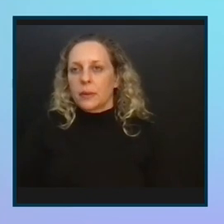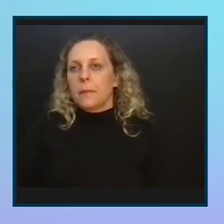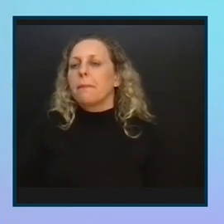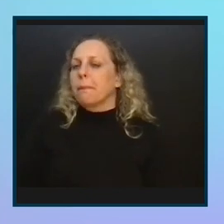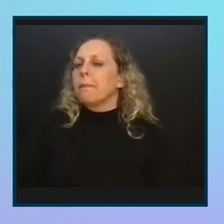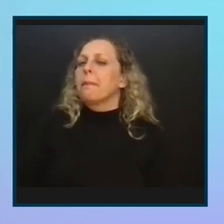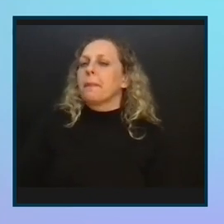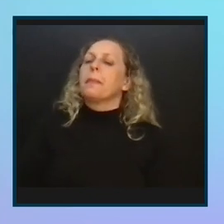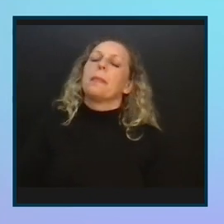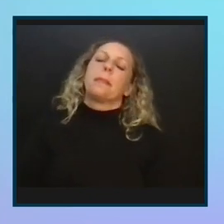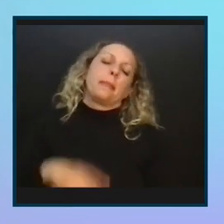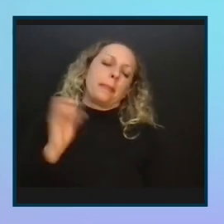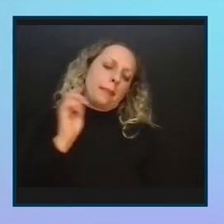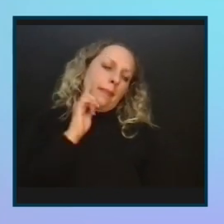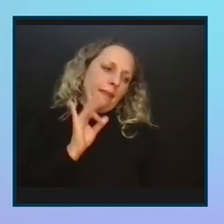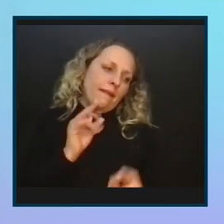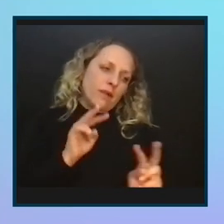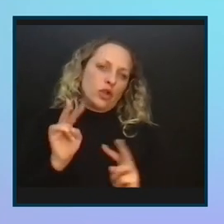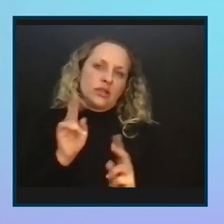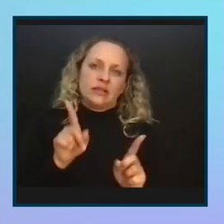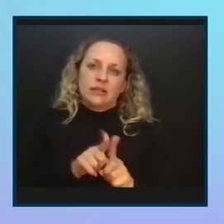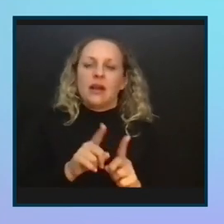Yeah, so things can definitely look the same